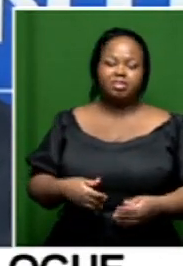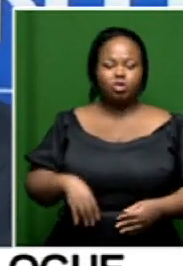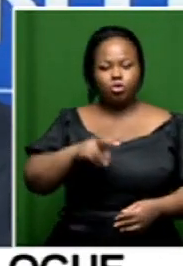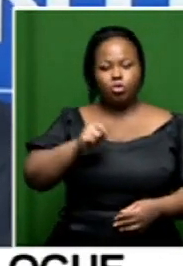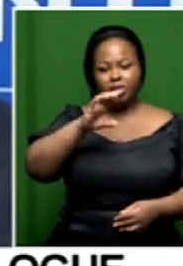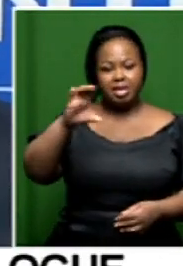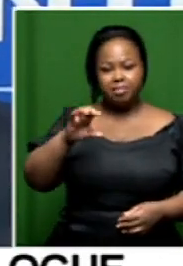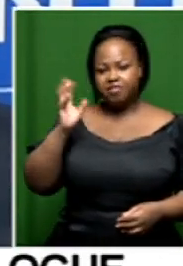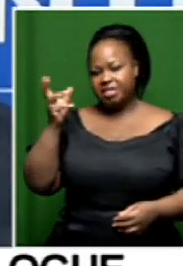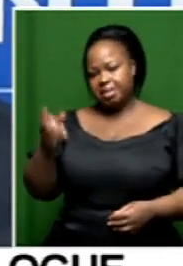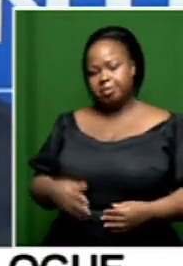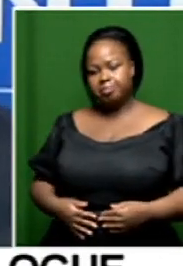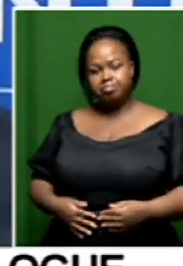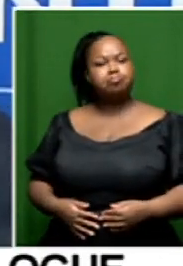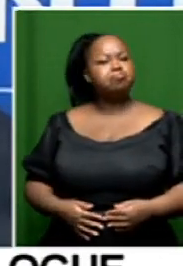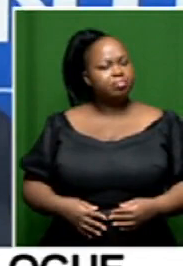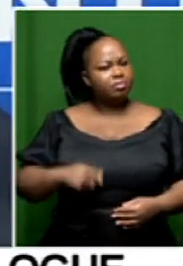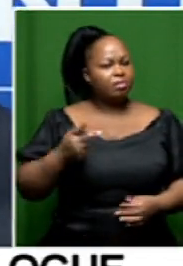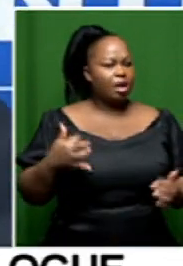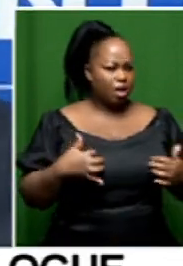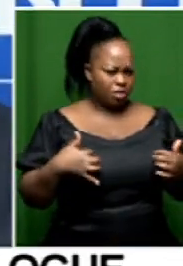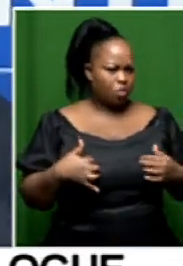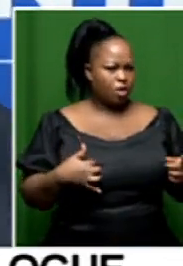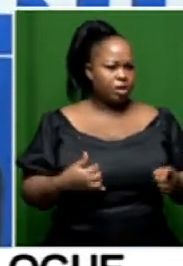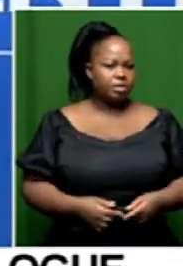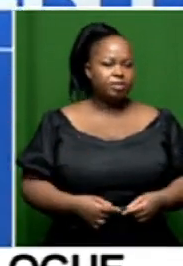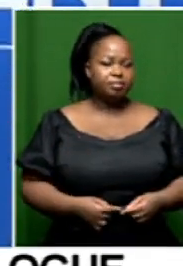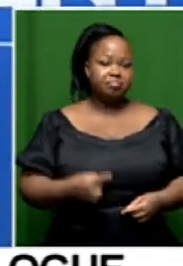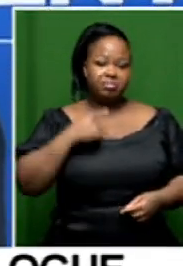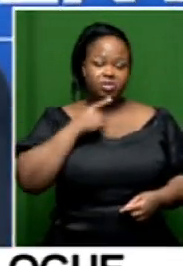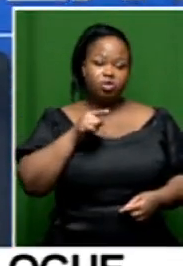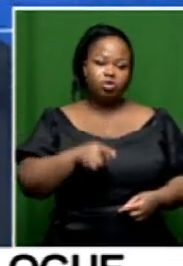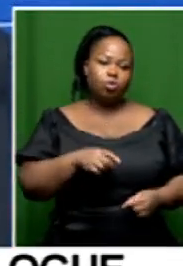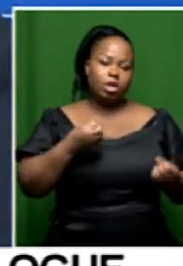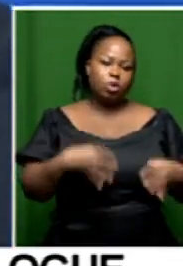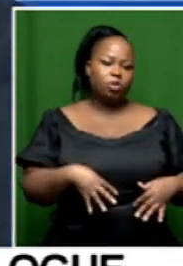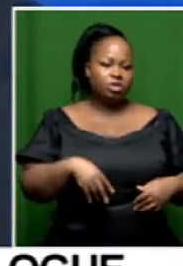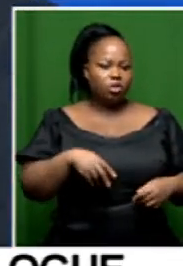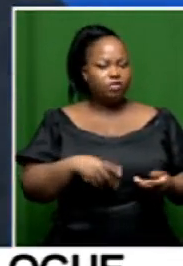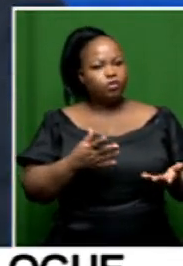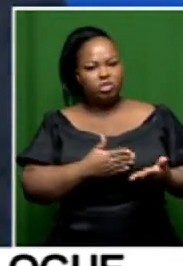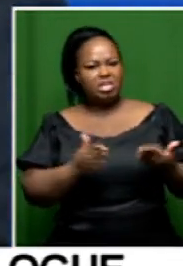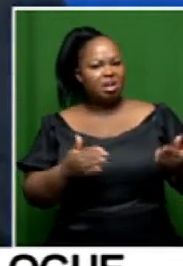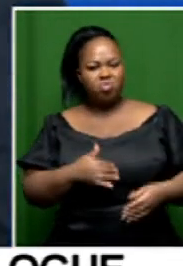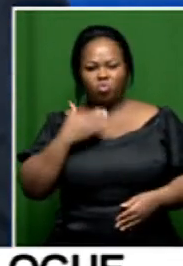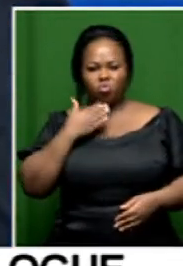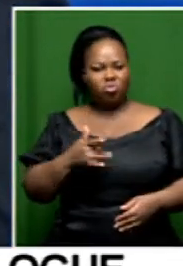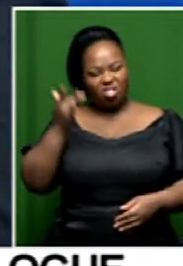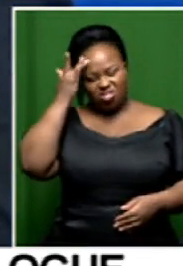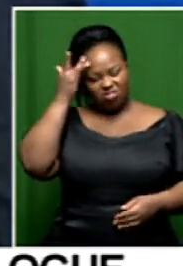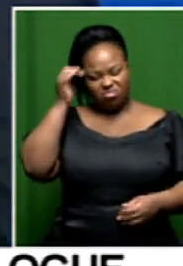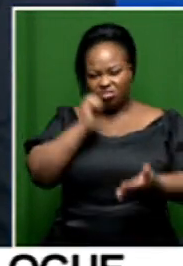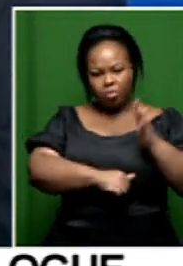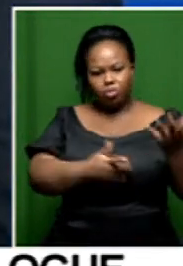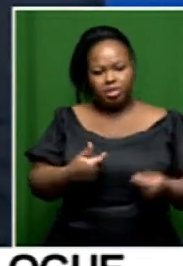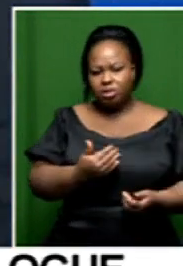the Free State province as well. Another worry was that you might lose viewership with those that would basically not have